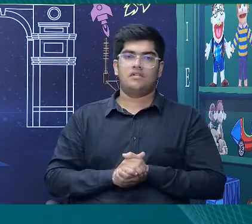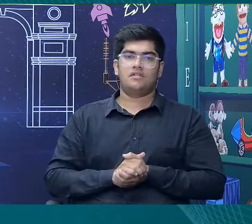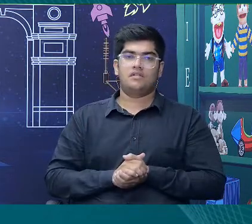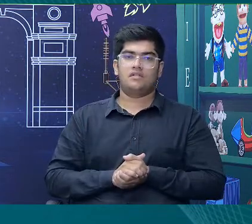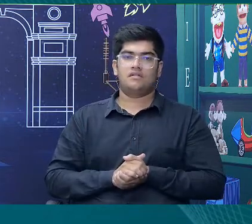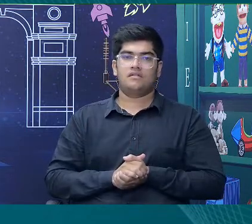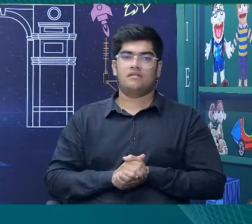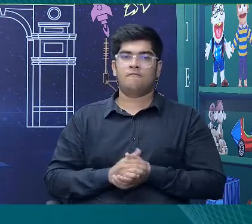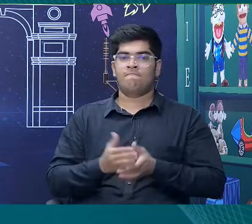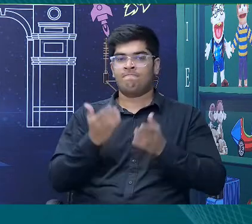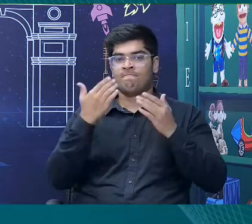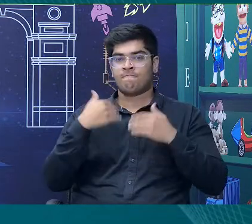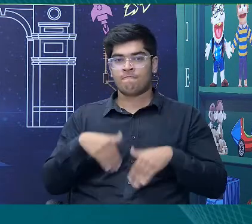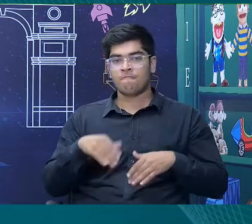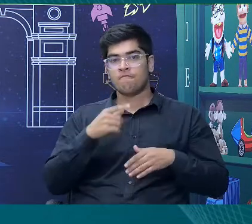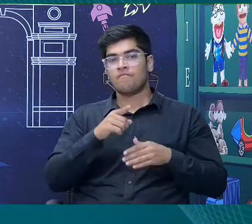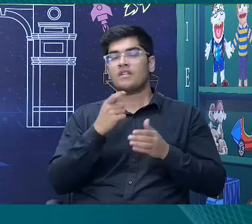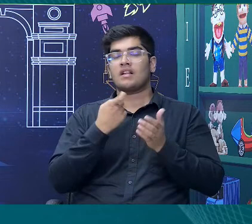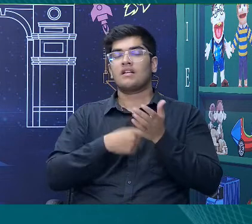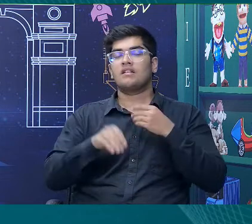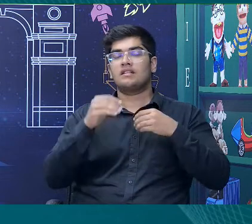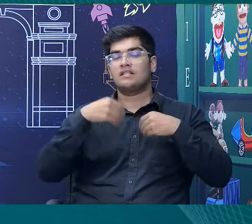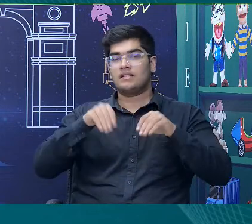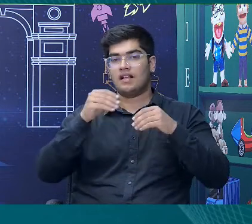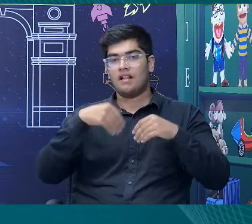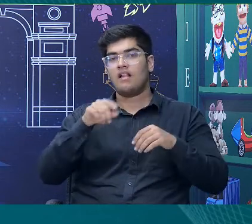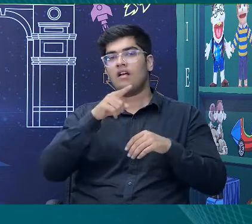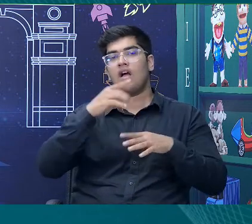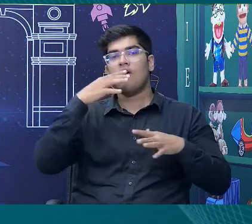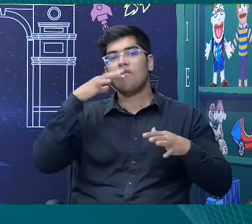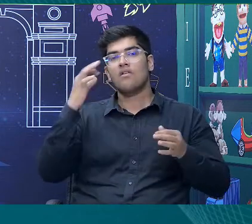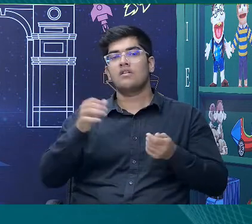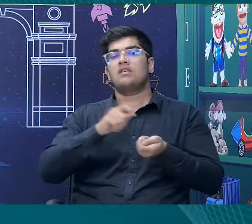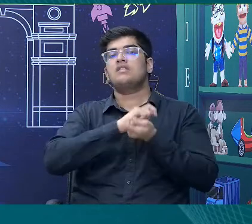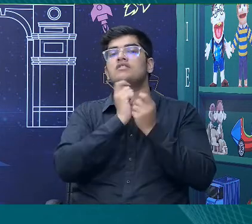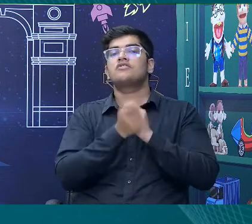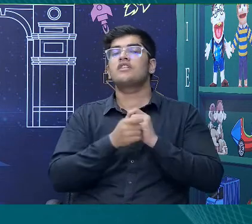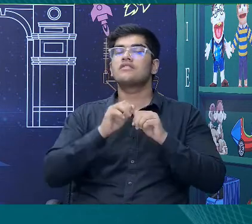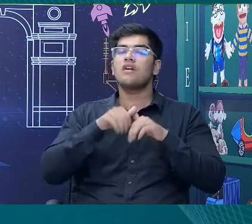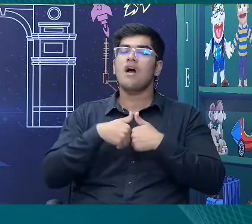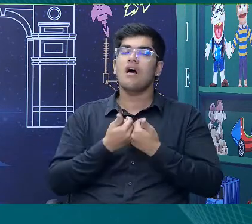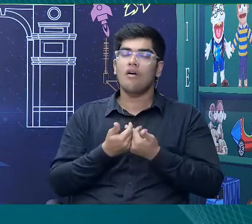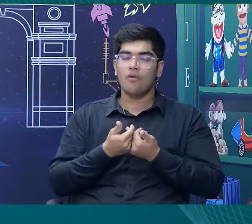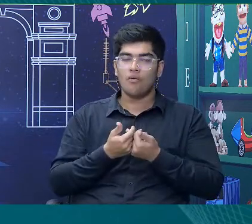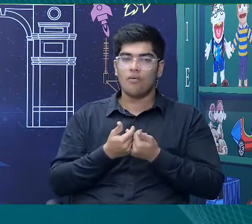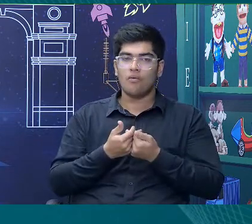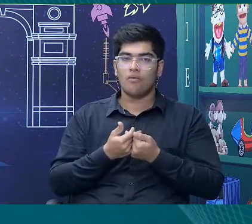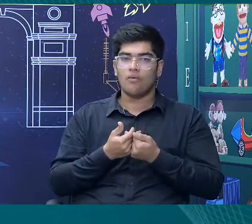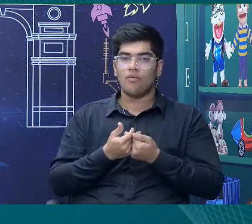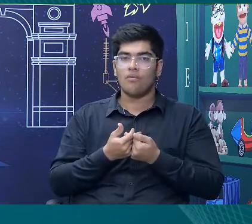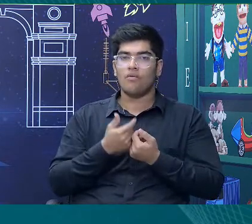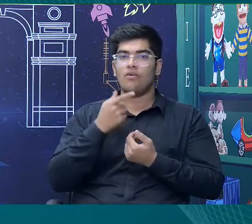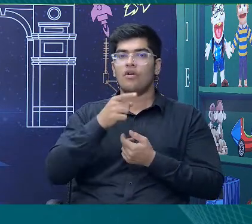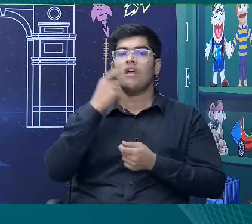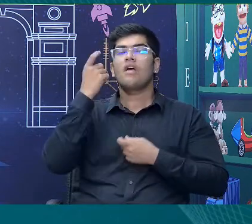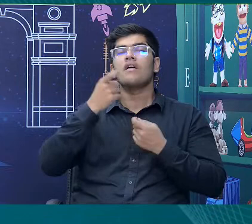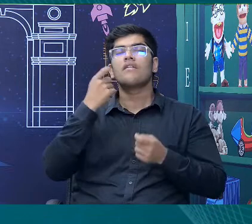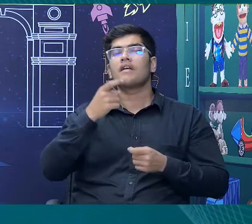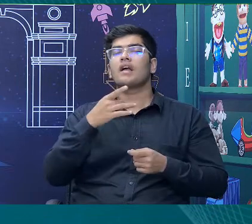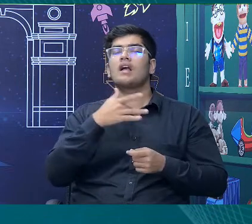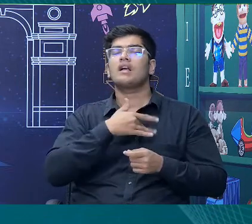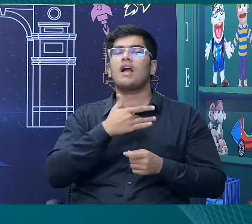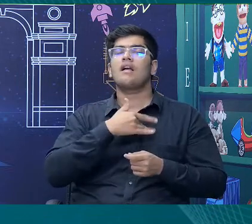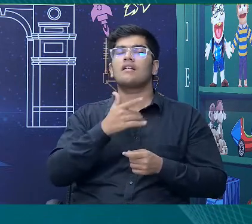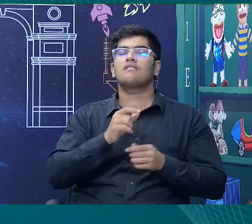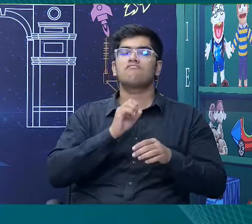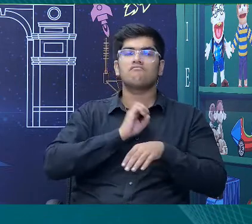is, what made the rat trap seller finally change his ways? Think of the effect that kindness has